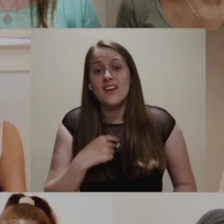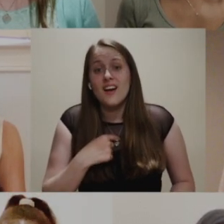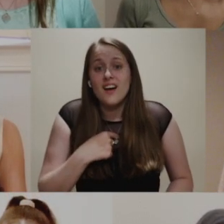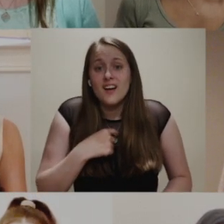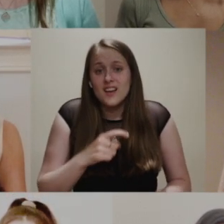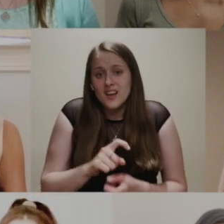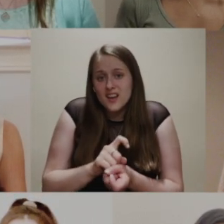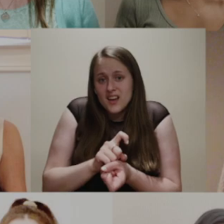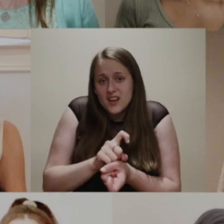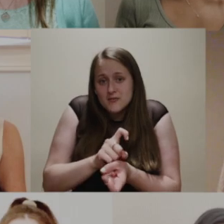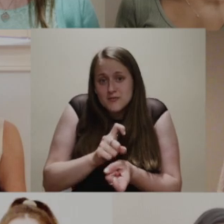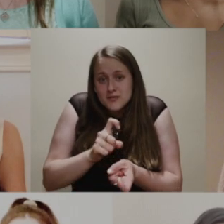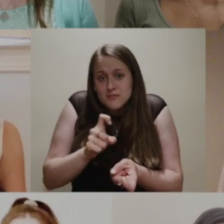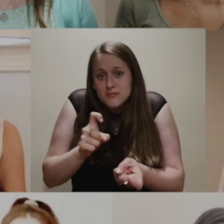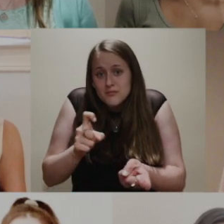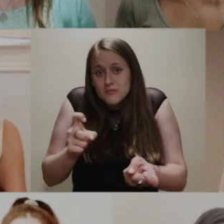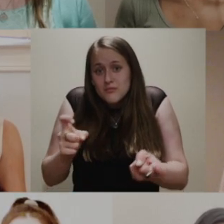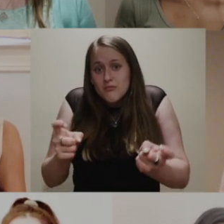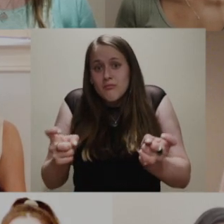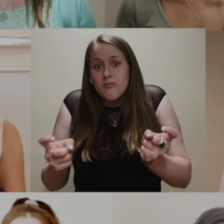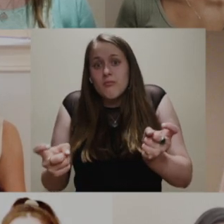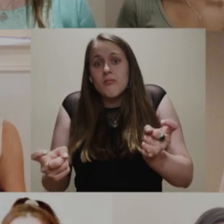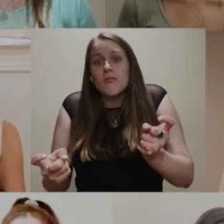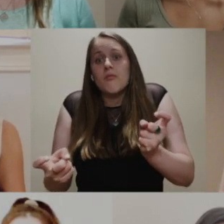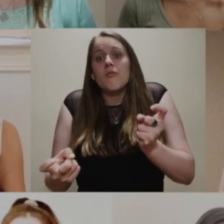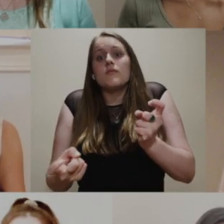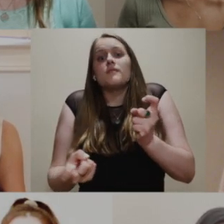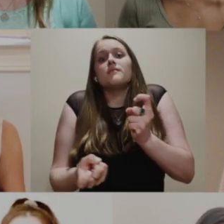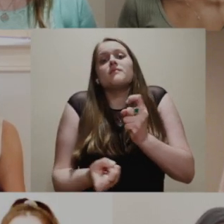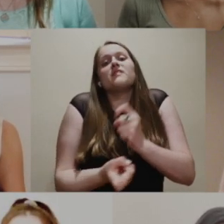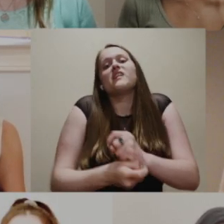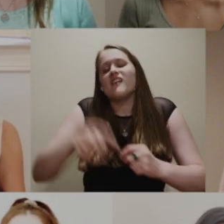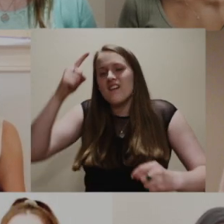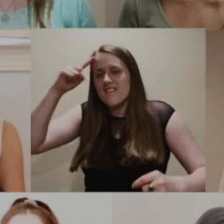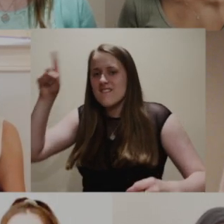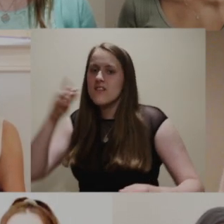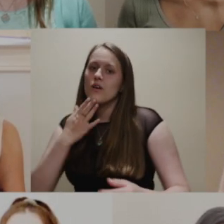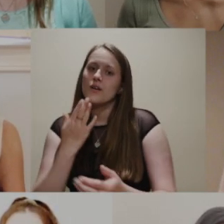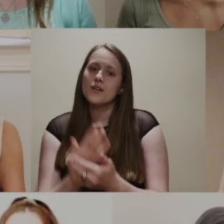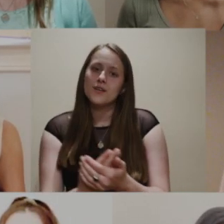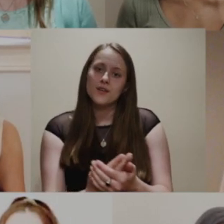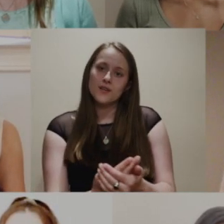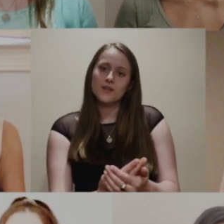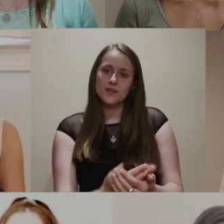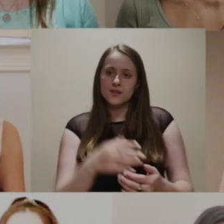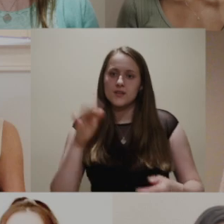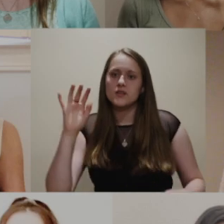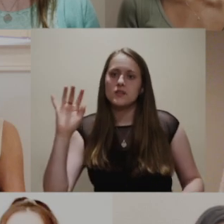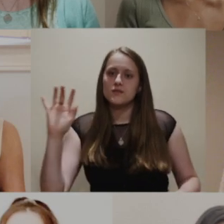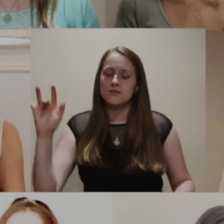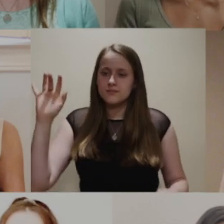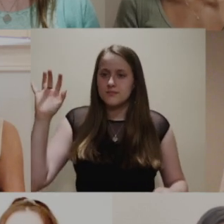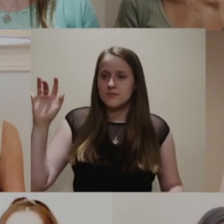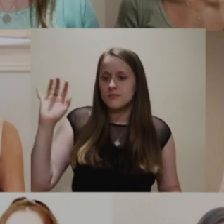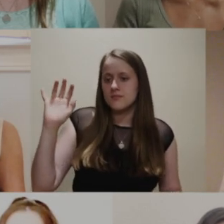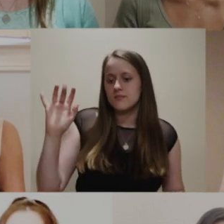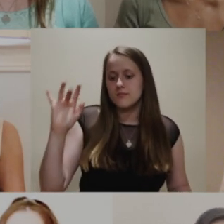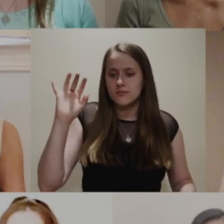I have been changed For the better